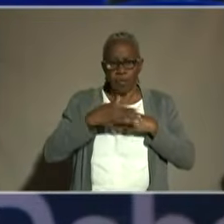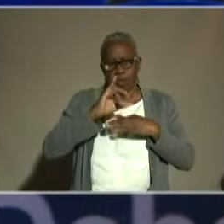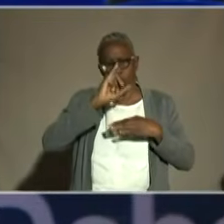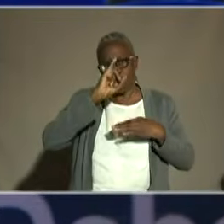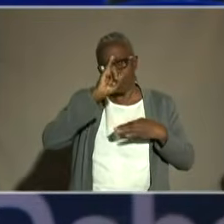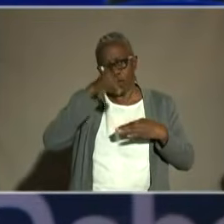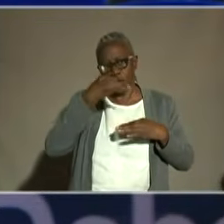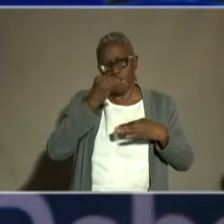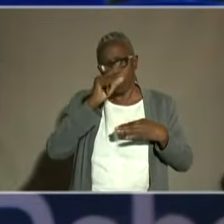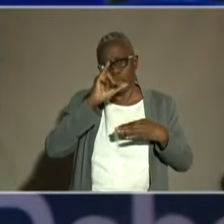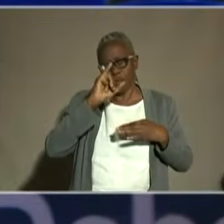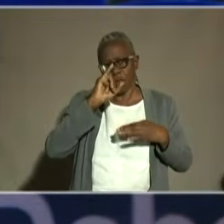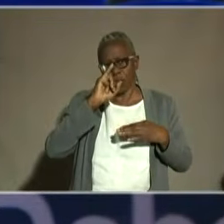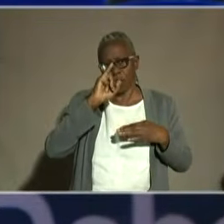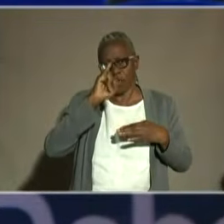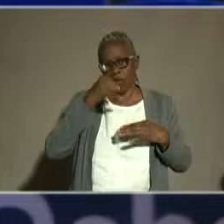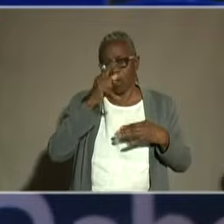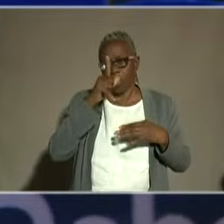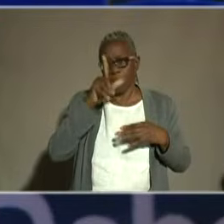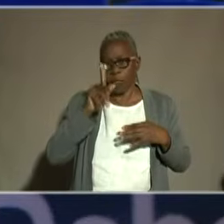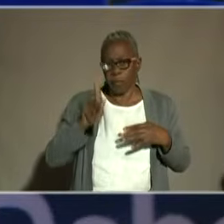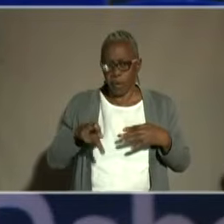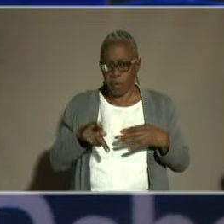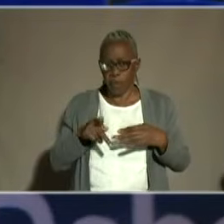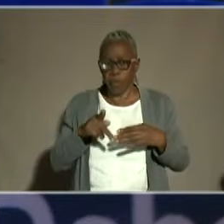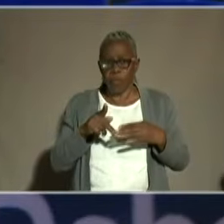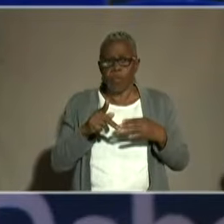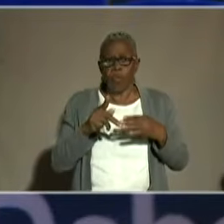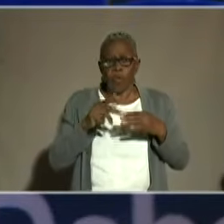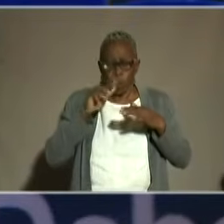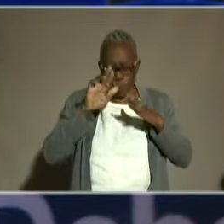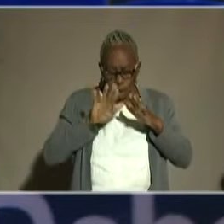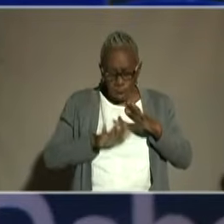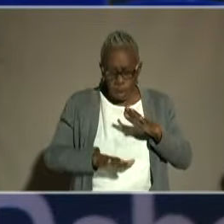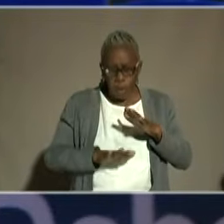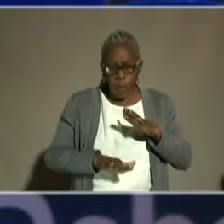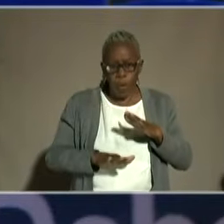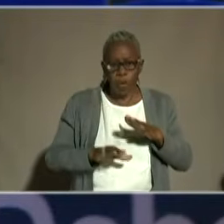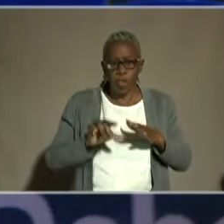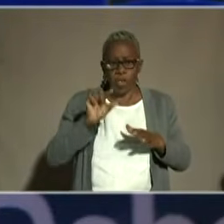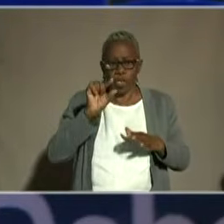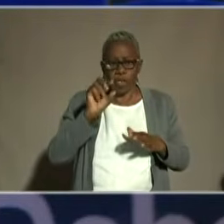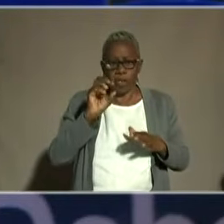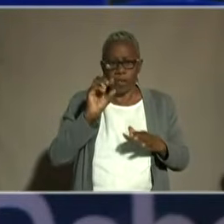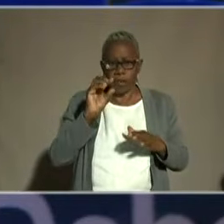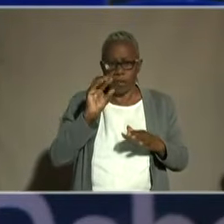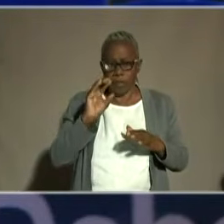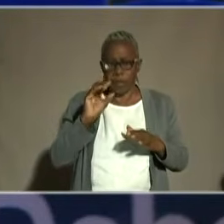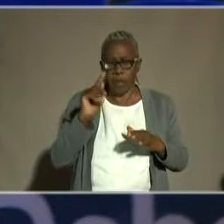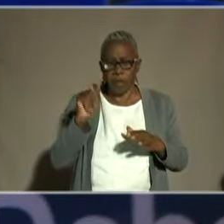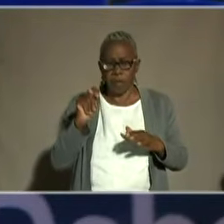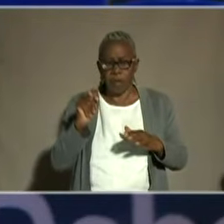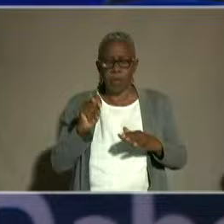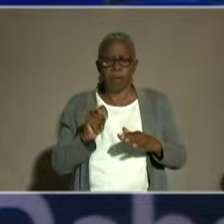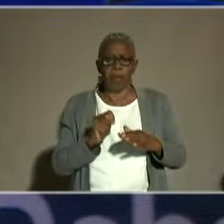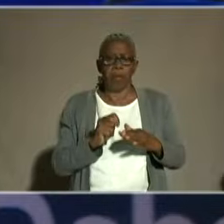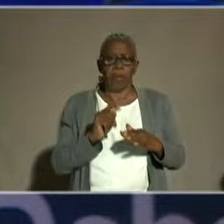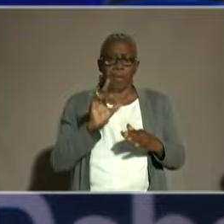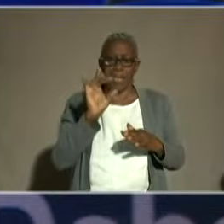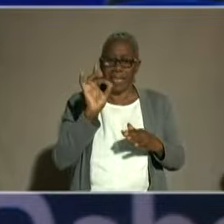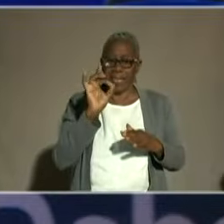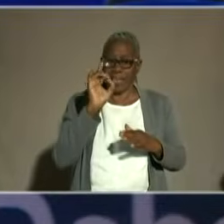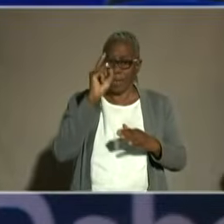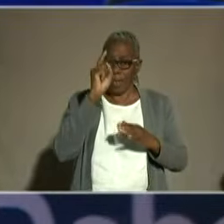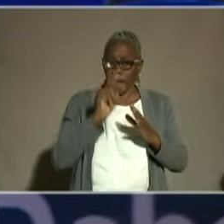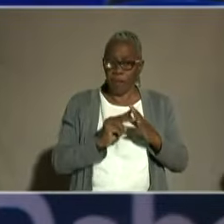organization to have reduced taxes. We reduced the GCT from 16.5% to 15%. And we